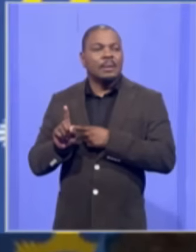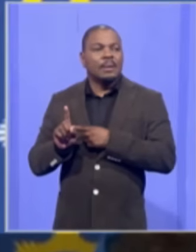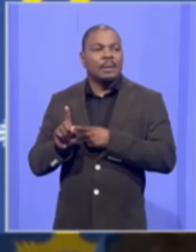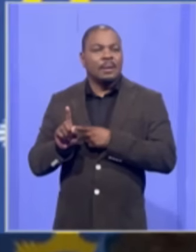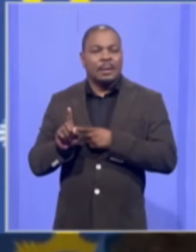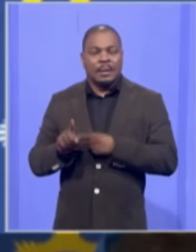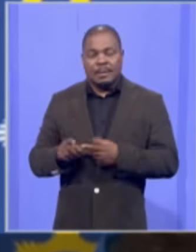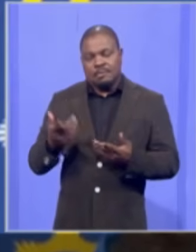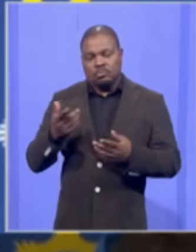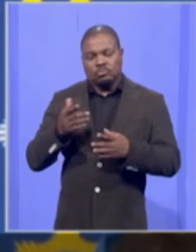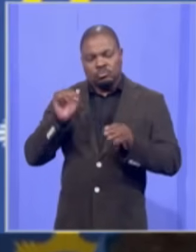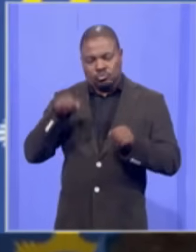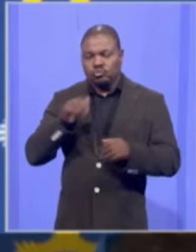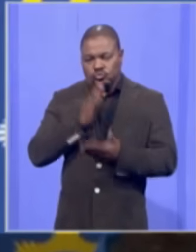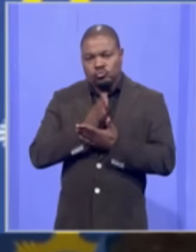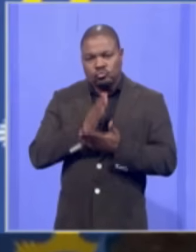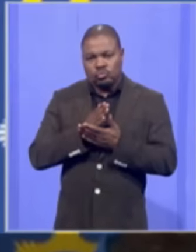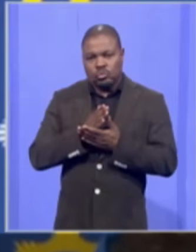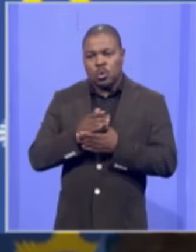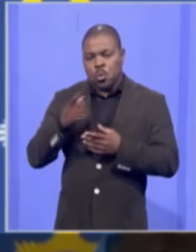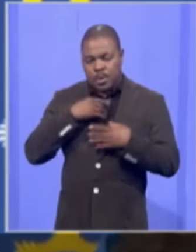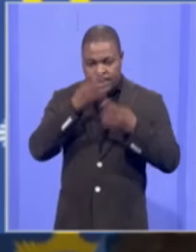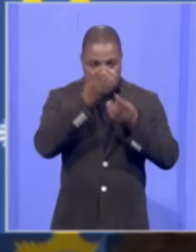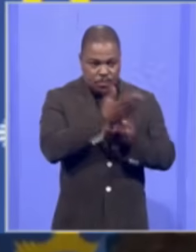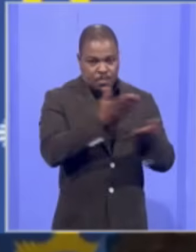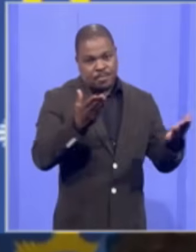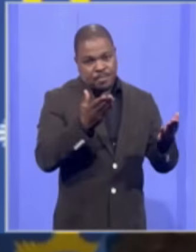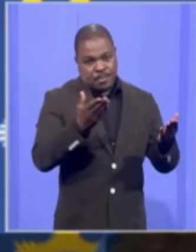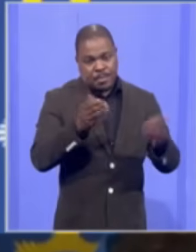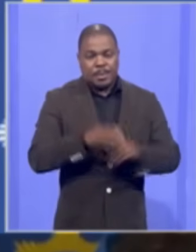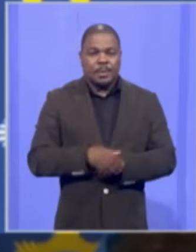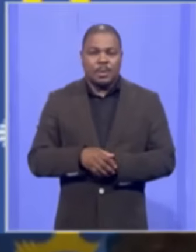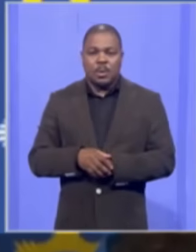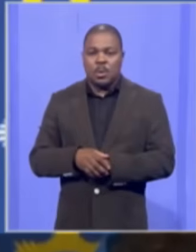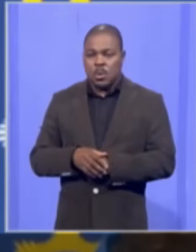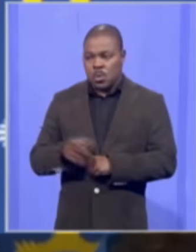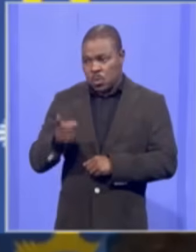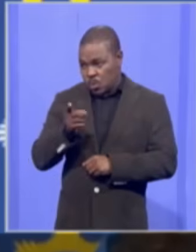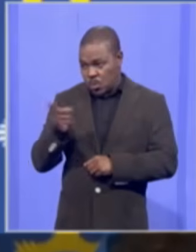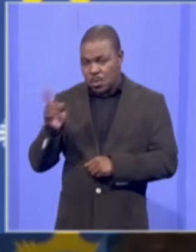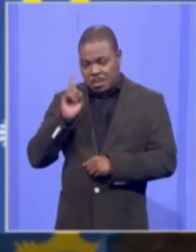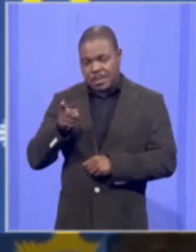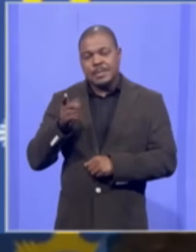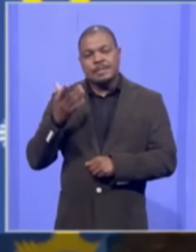And this is a fact that we're conveying to you so that you begin to